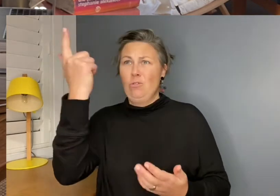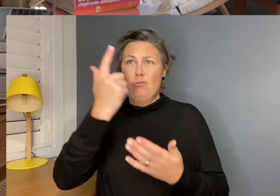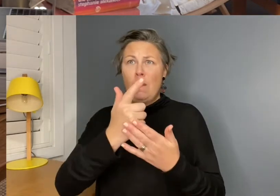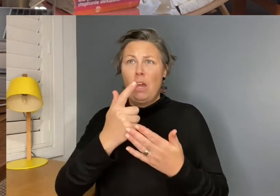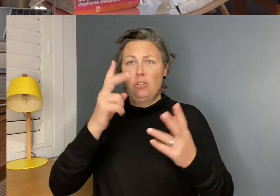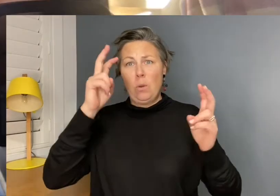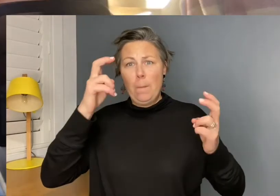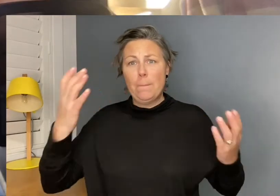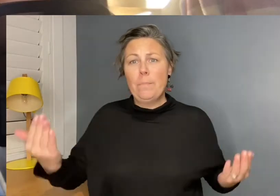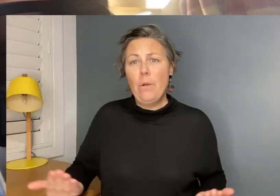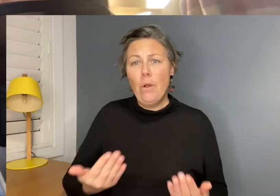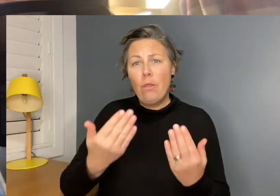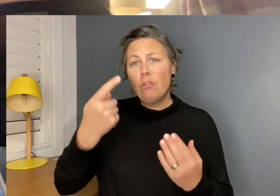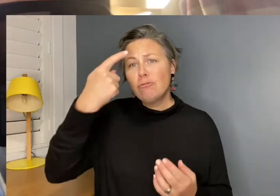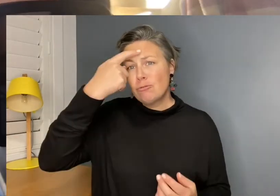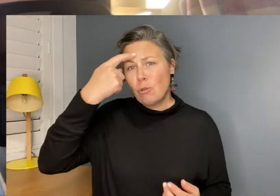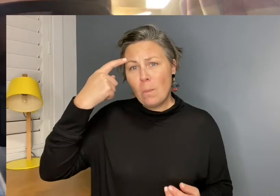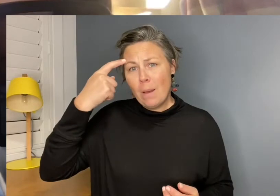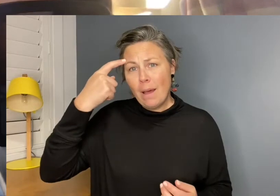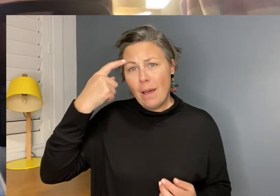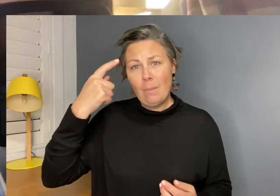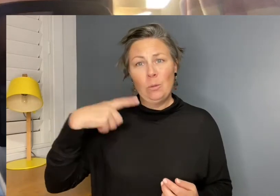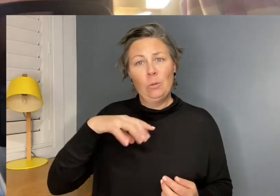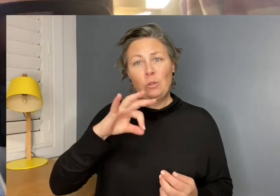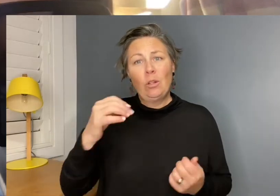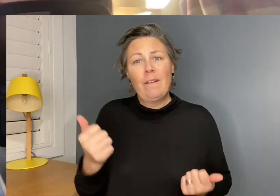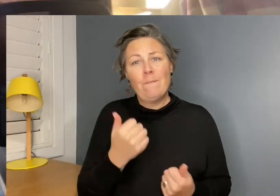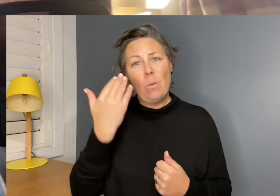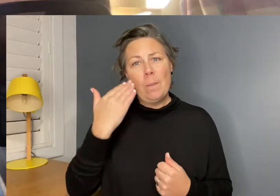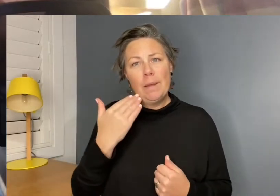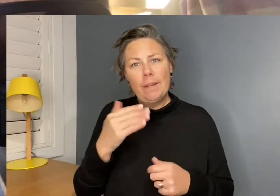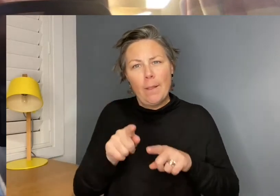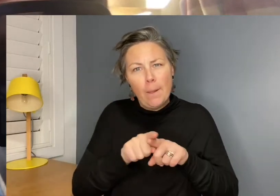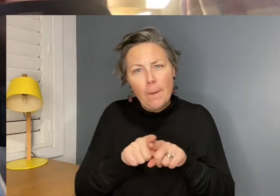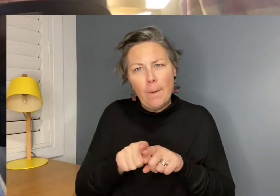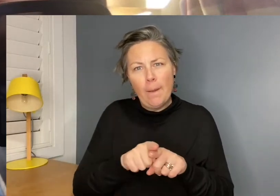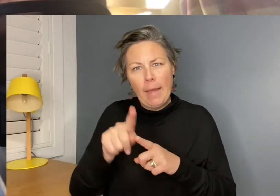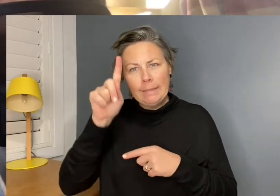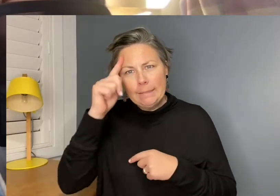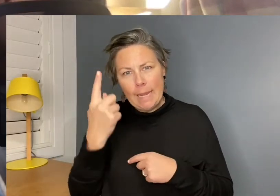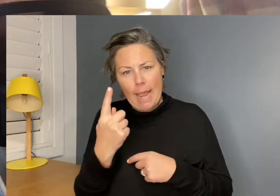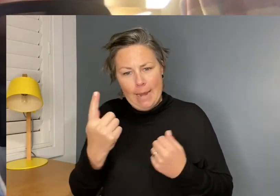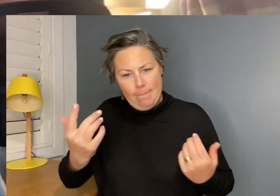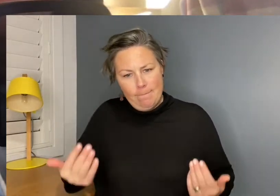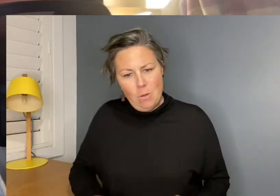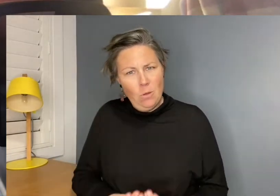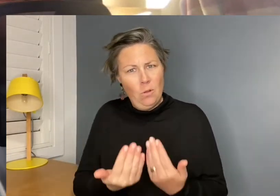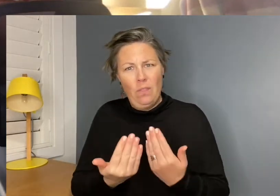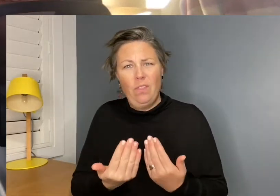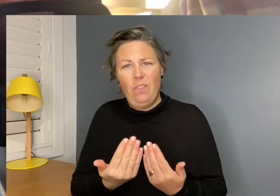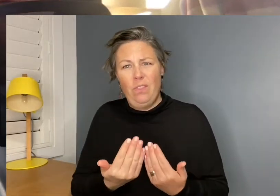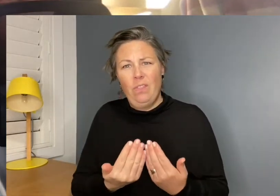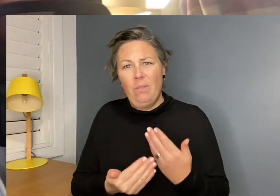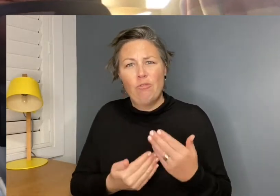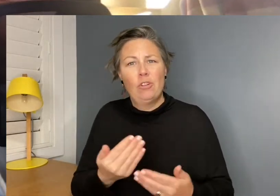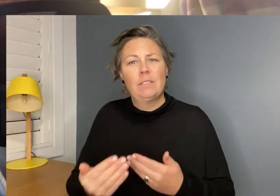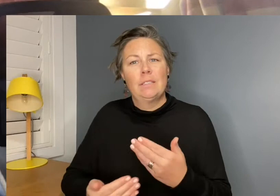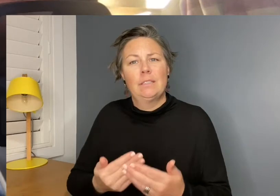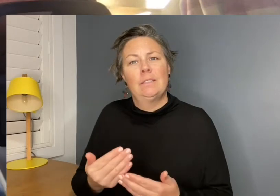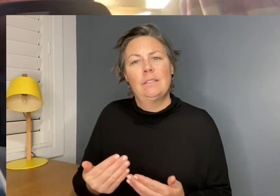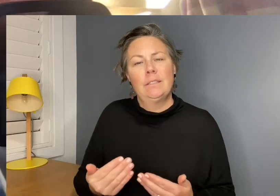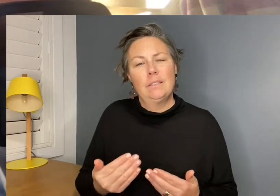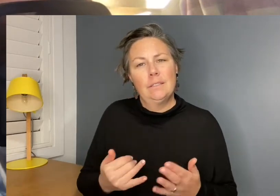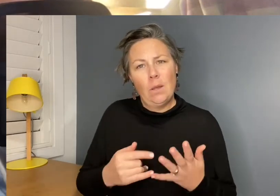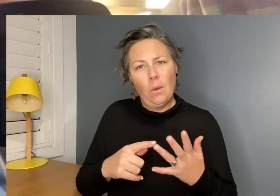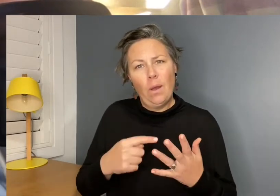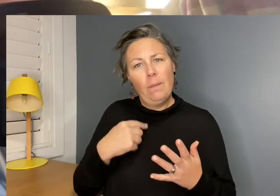lack of education and empowerment. And if it's important to you to have a good, safe birth in the way that you